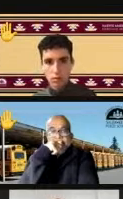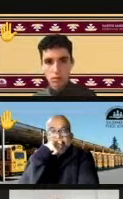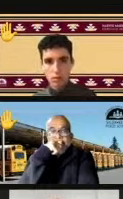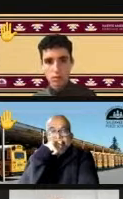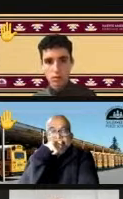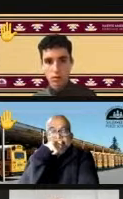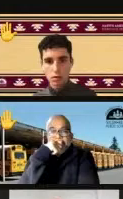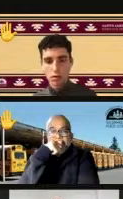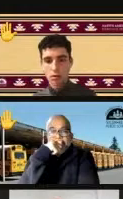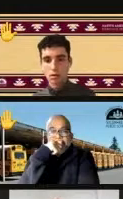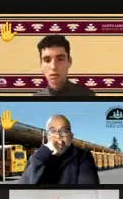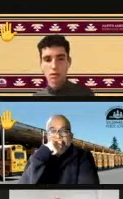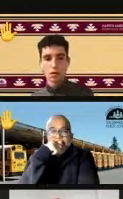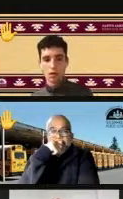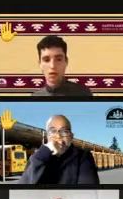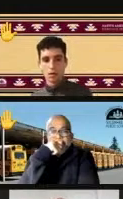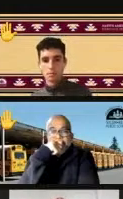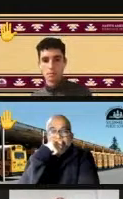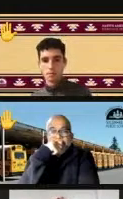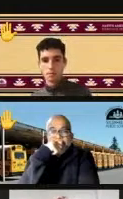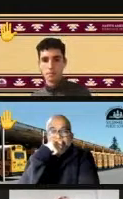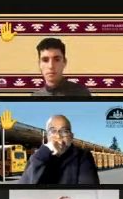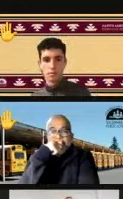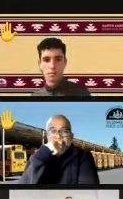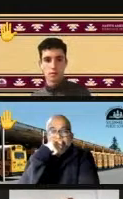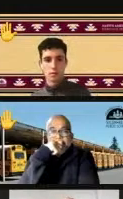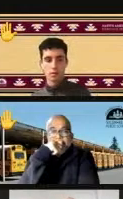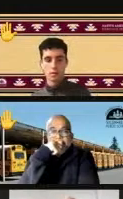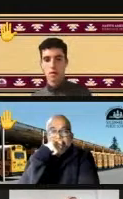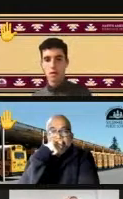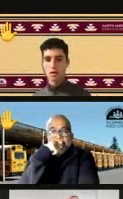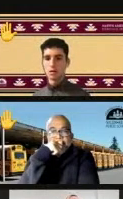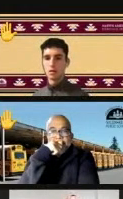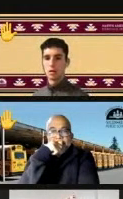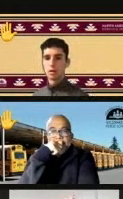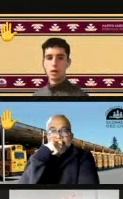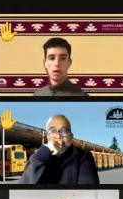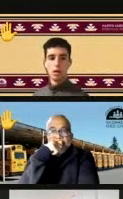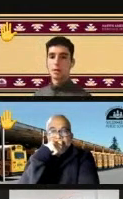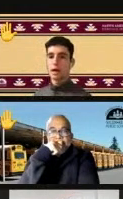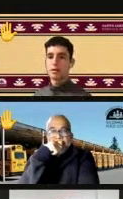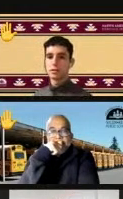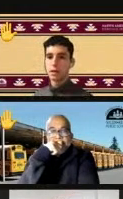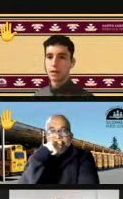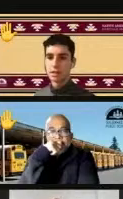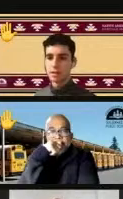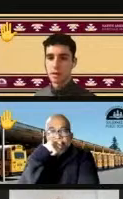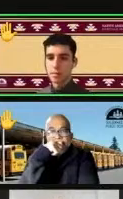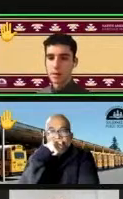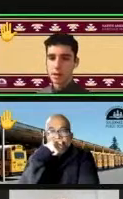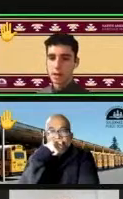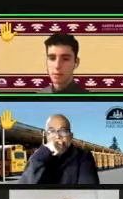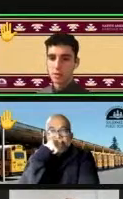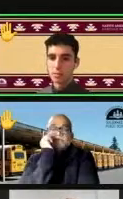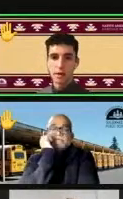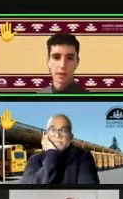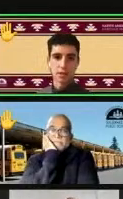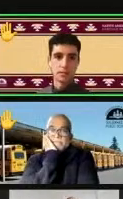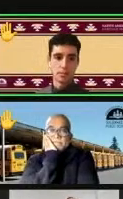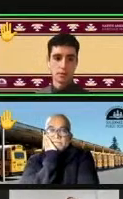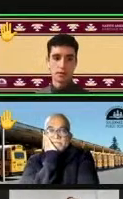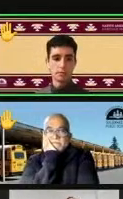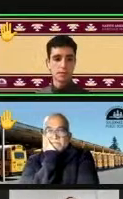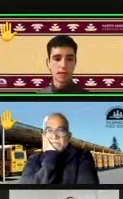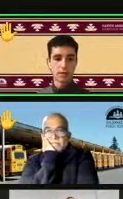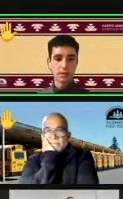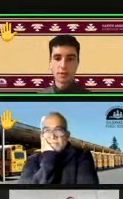Sorry, go ahead, Isaac, if that's okay, Chair. Oh yeah, absolutely. I was gonna say something about collaboration, but